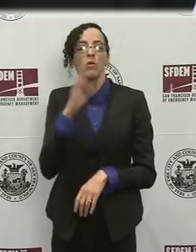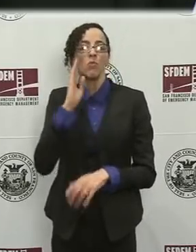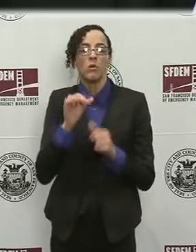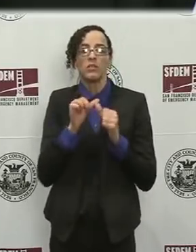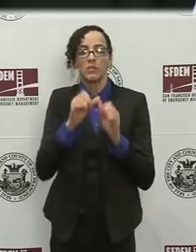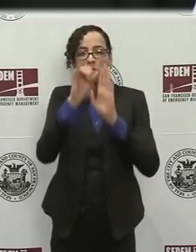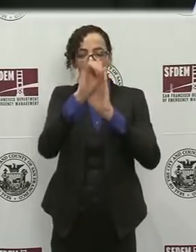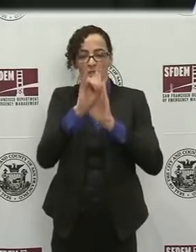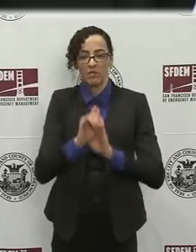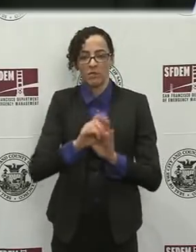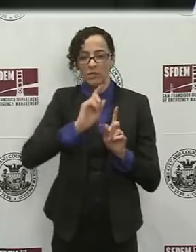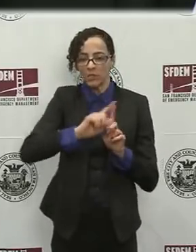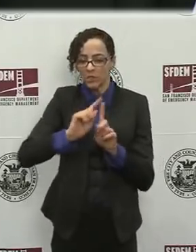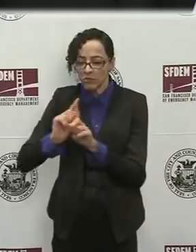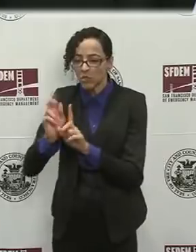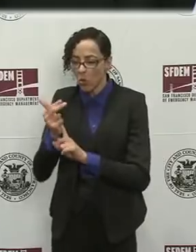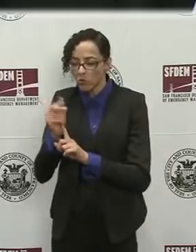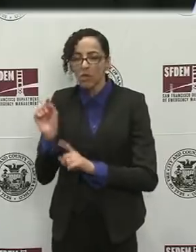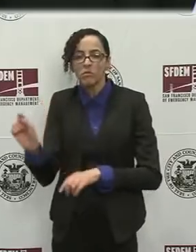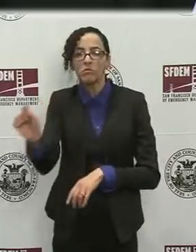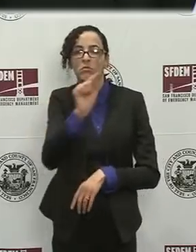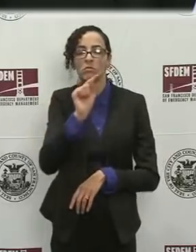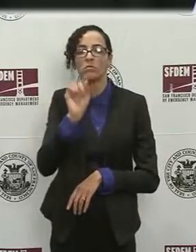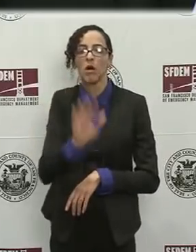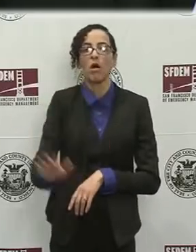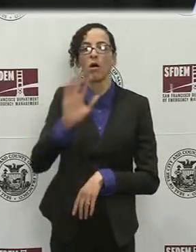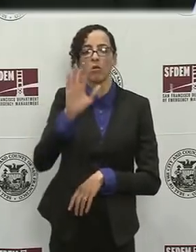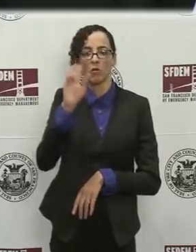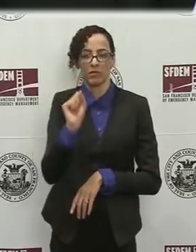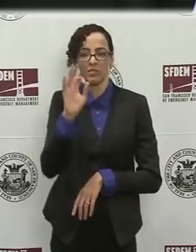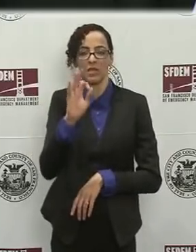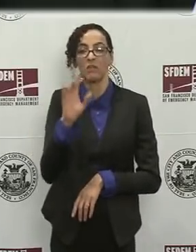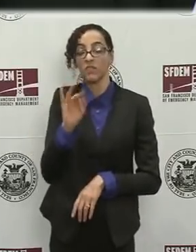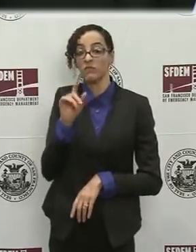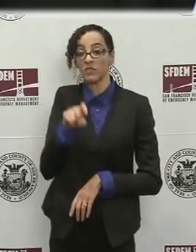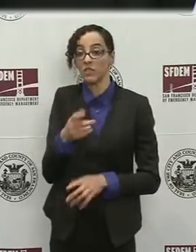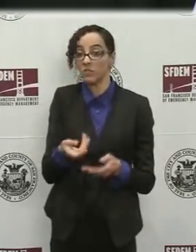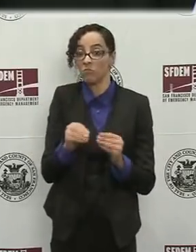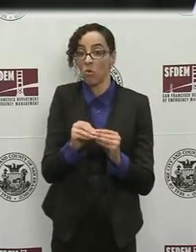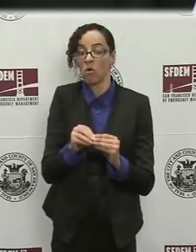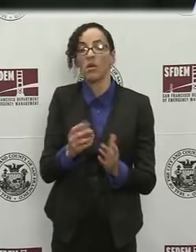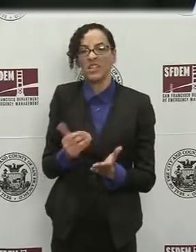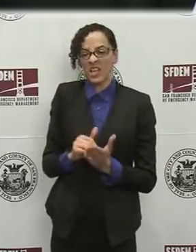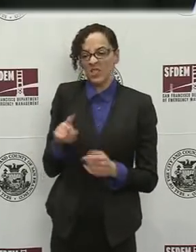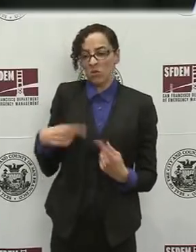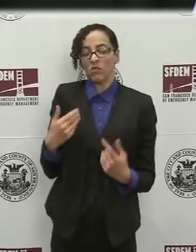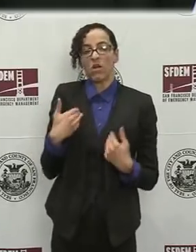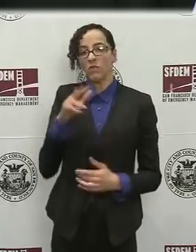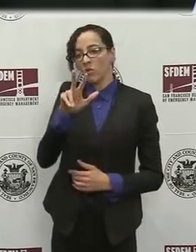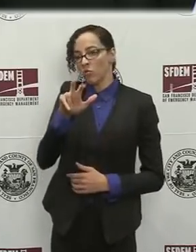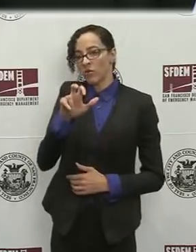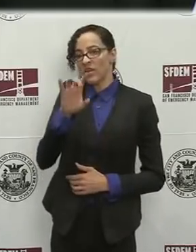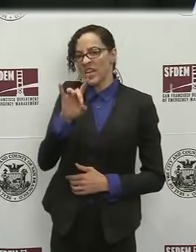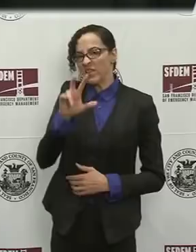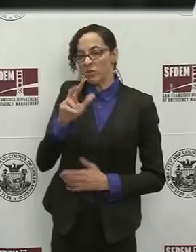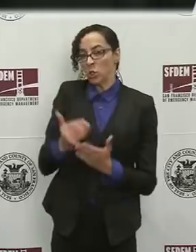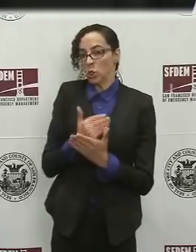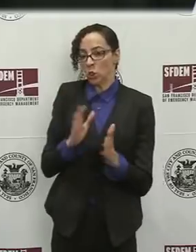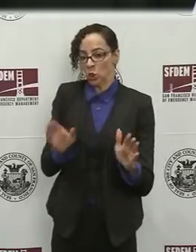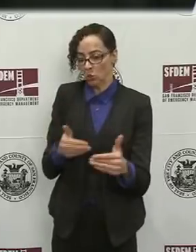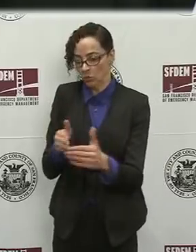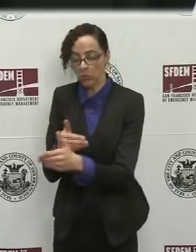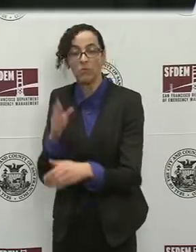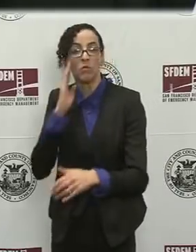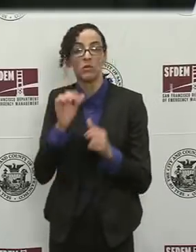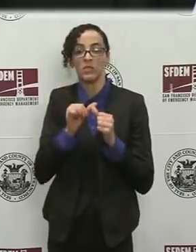grow. Again, right now it's 883 rooms, and we continue to assess both the numbers of